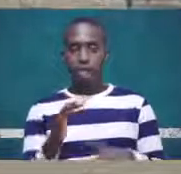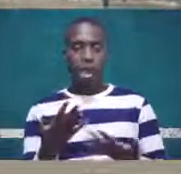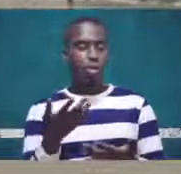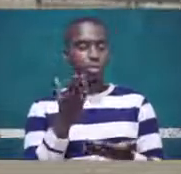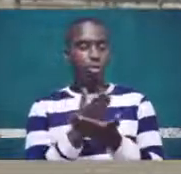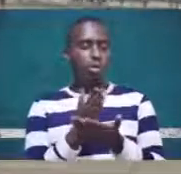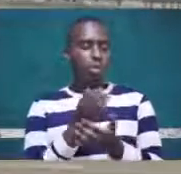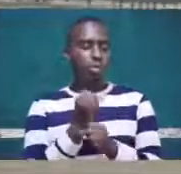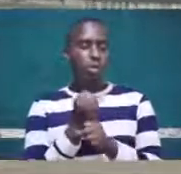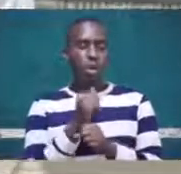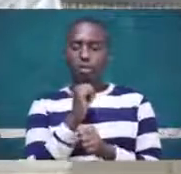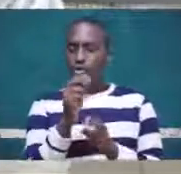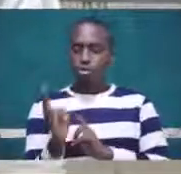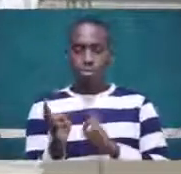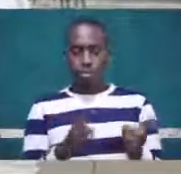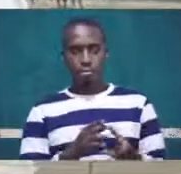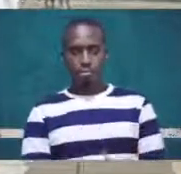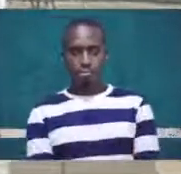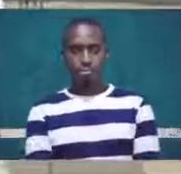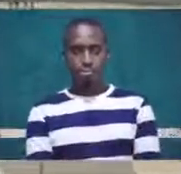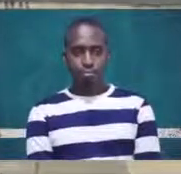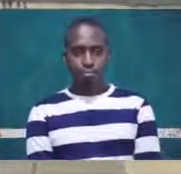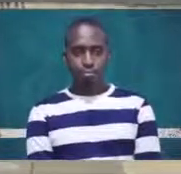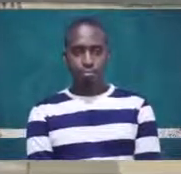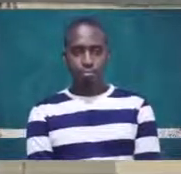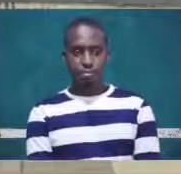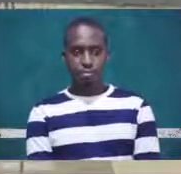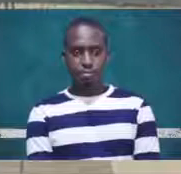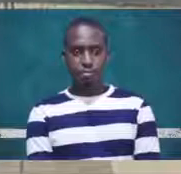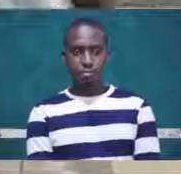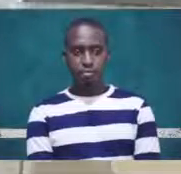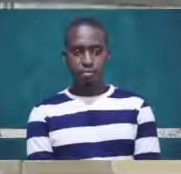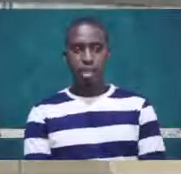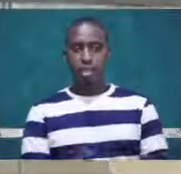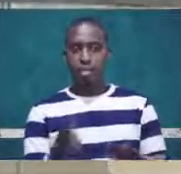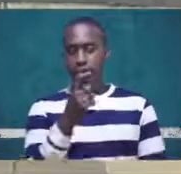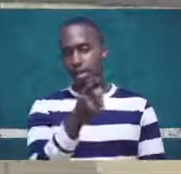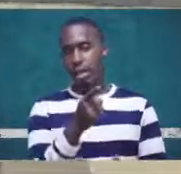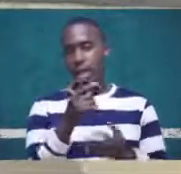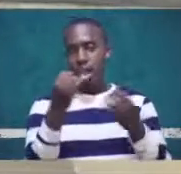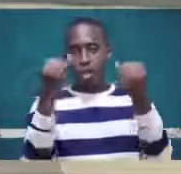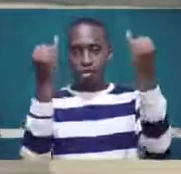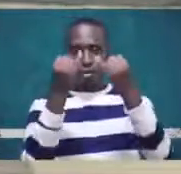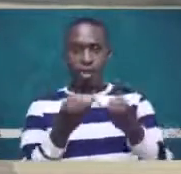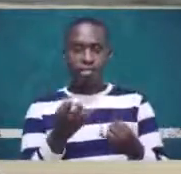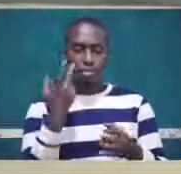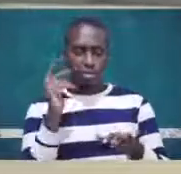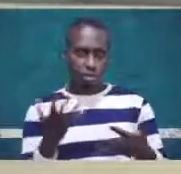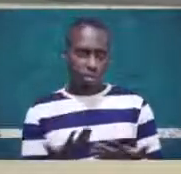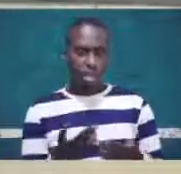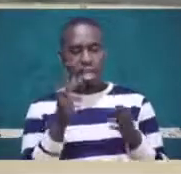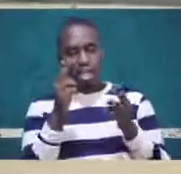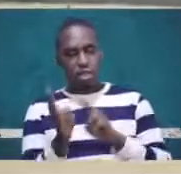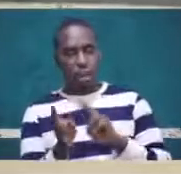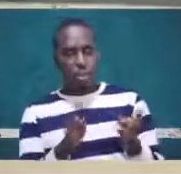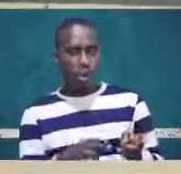of ostentation. How does its graph look like? Is it a normal demand curve,